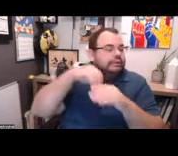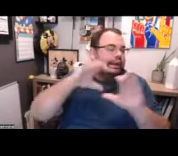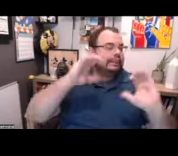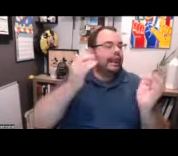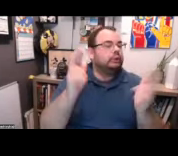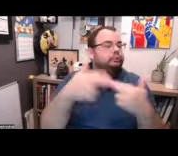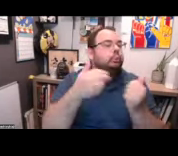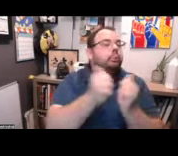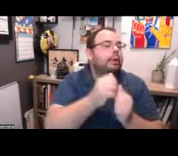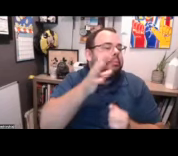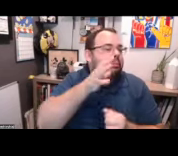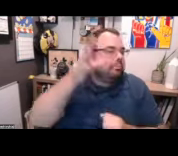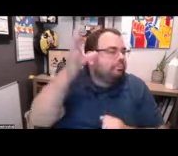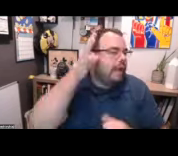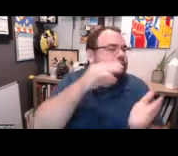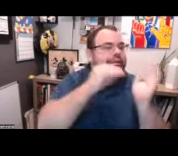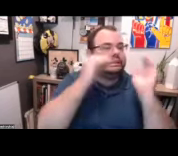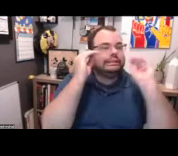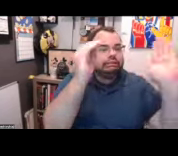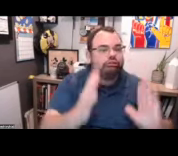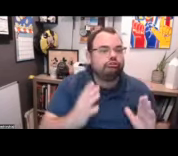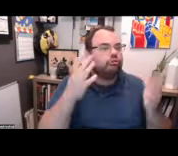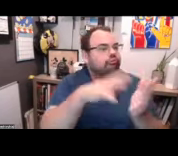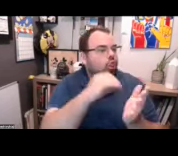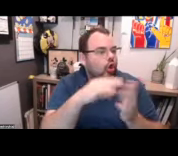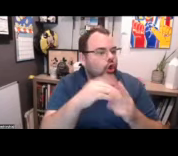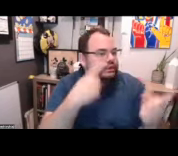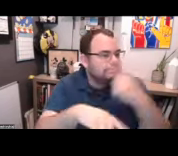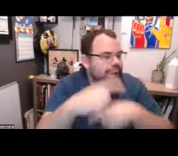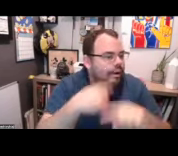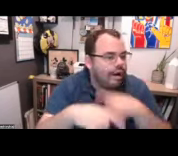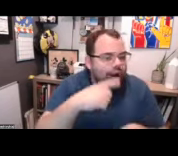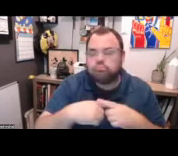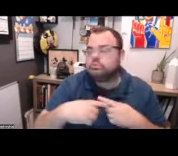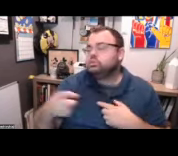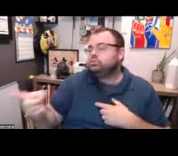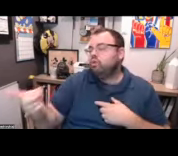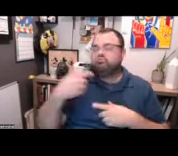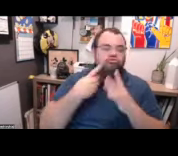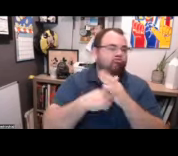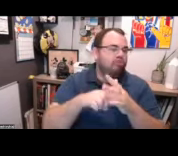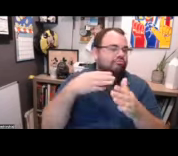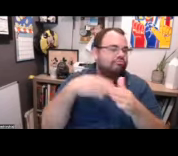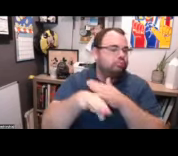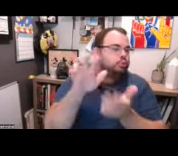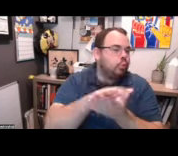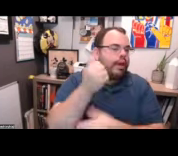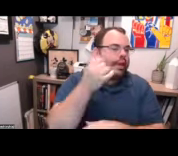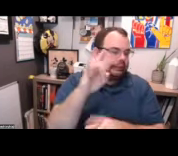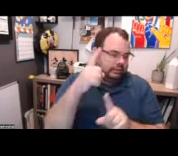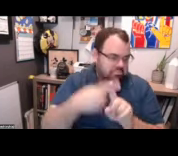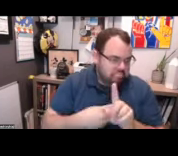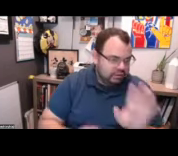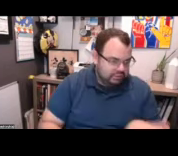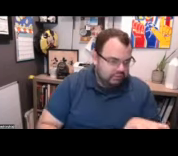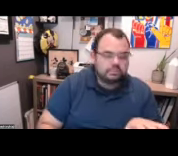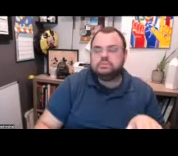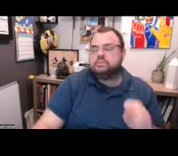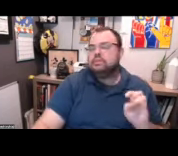girl. So I was in the classroom with my parents, teachers, and they would